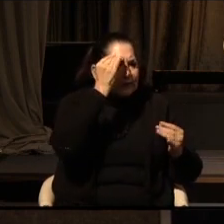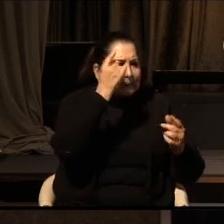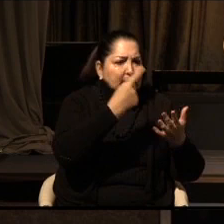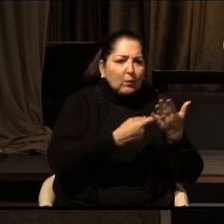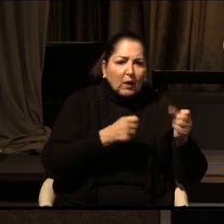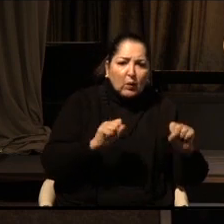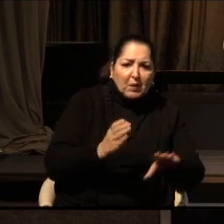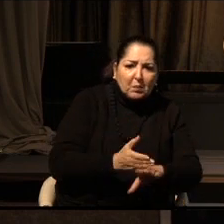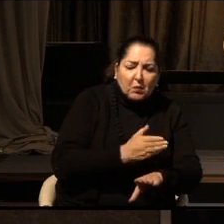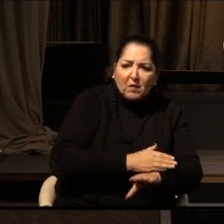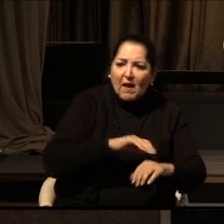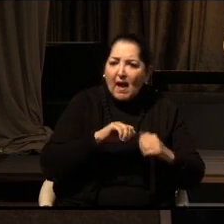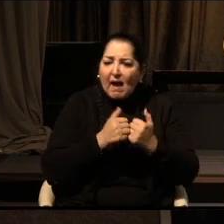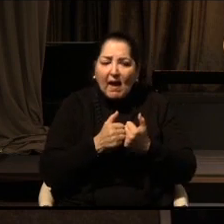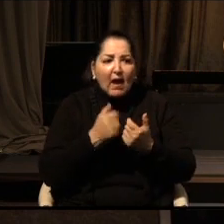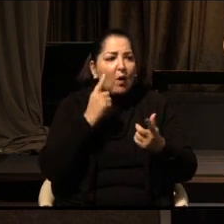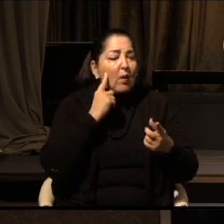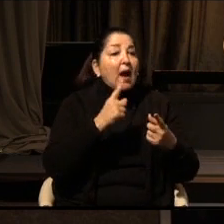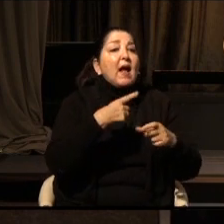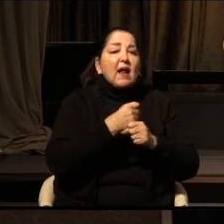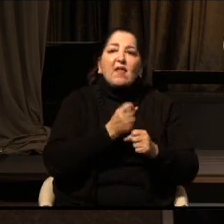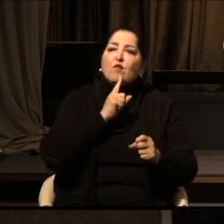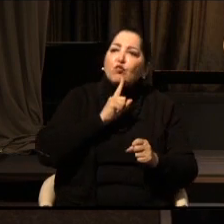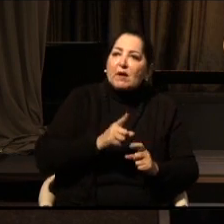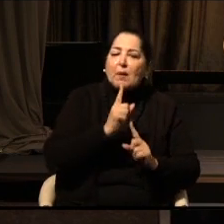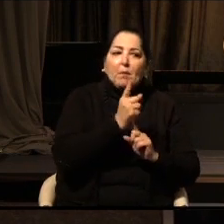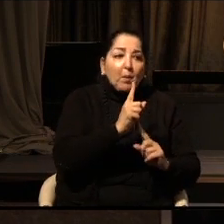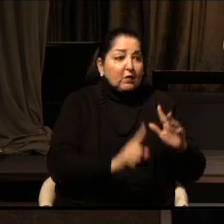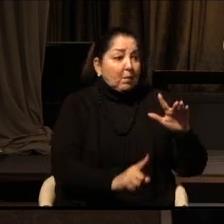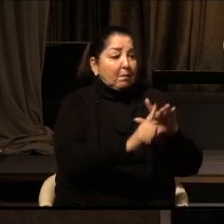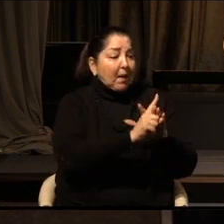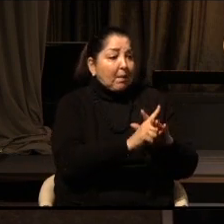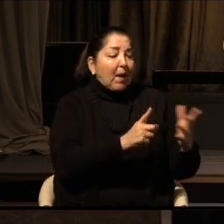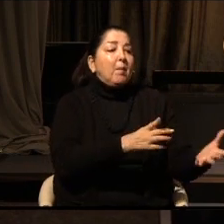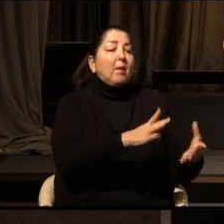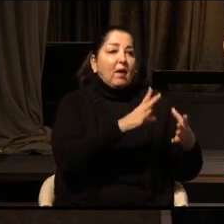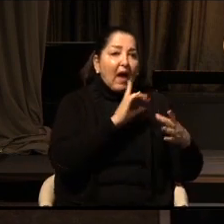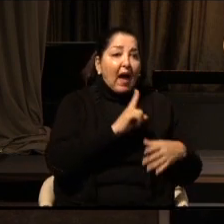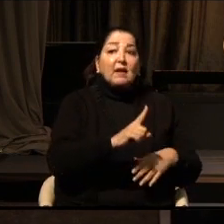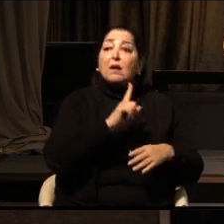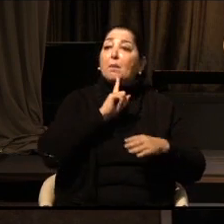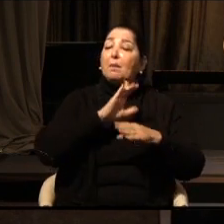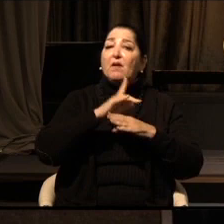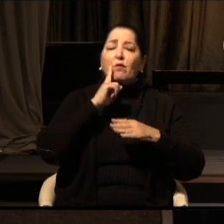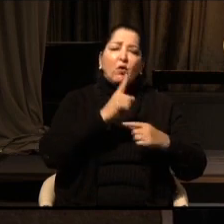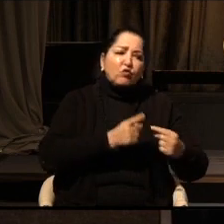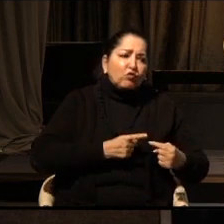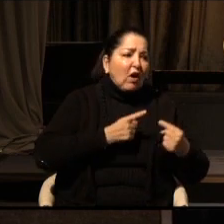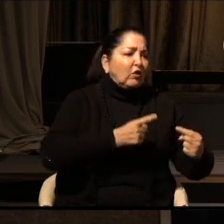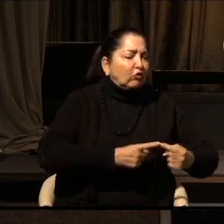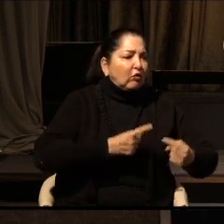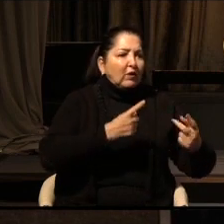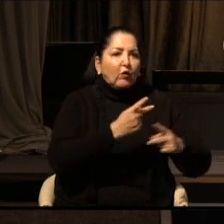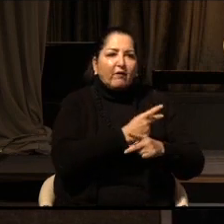better, being in the real moments that emerge, and committing to struggling with them, however messy they may